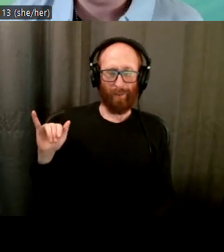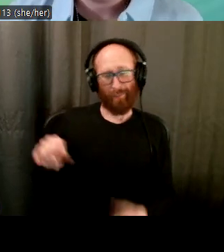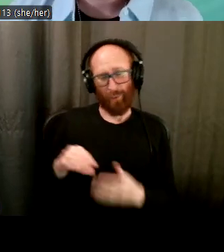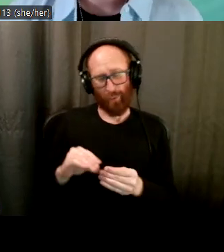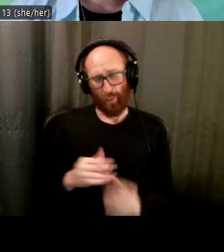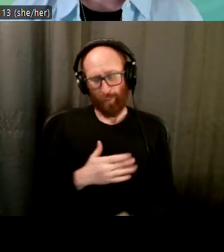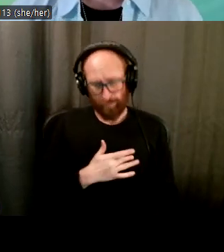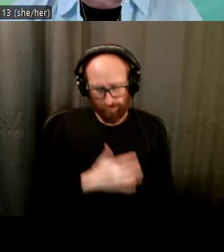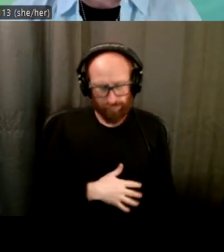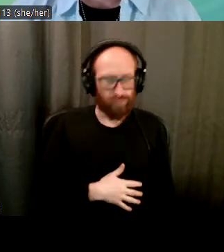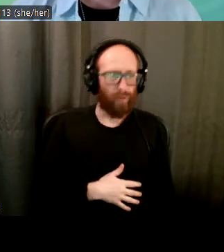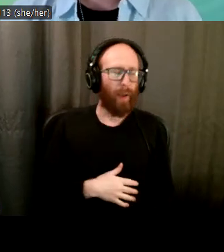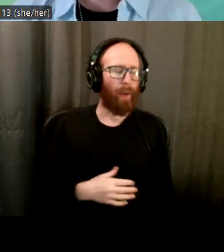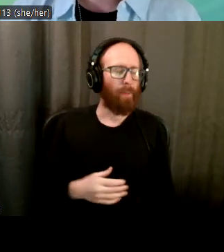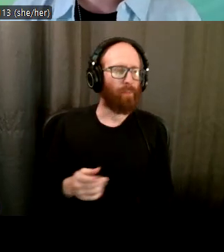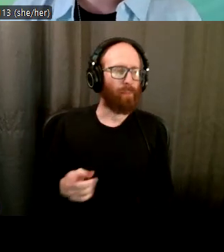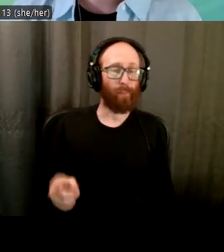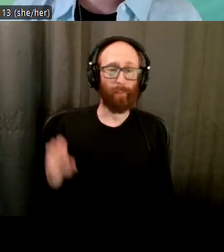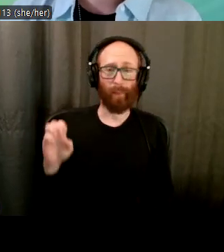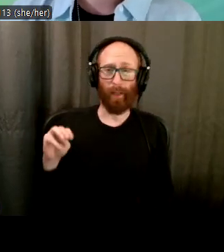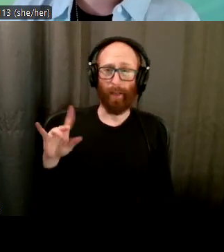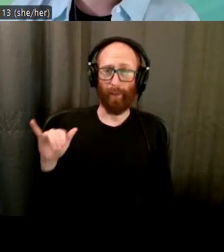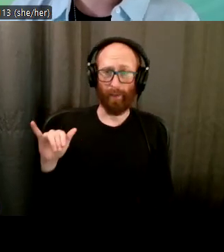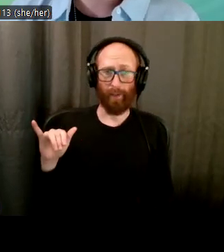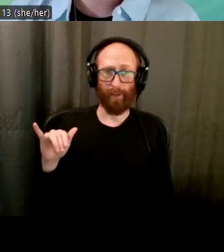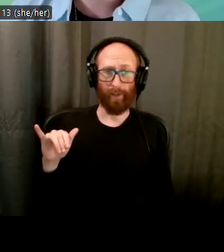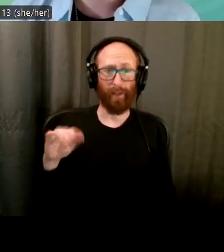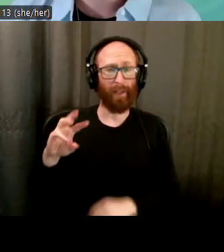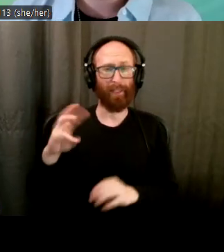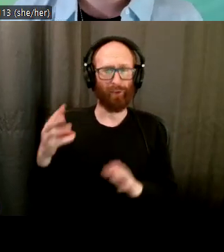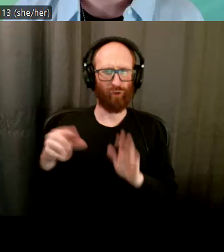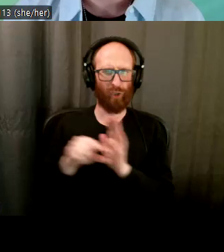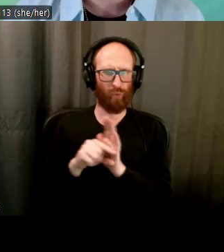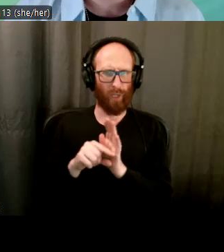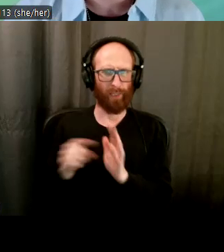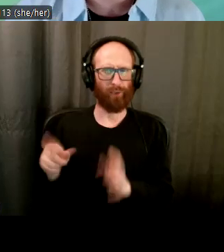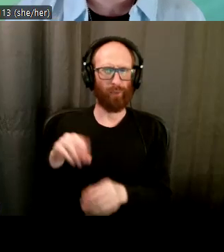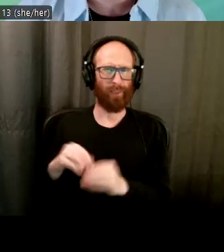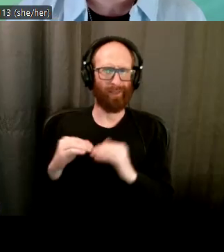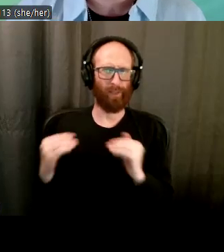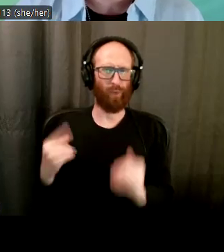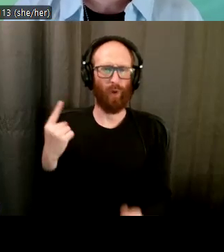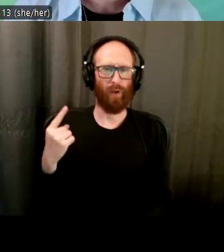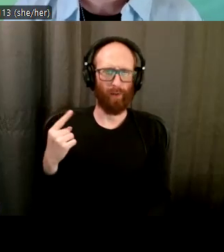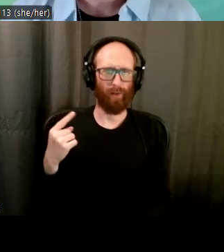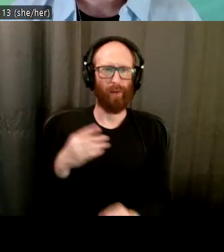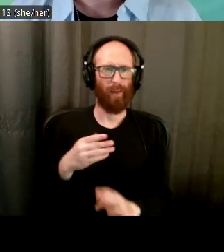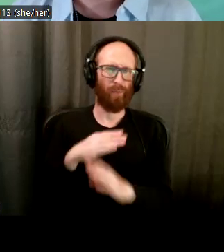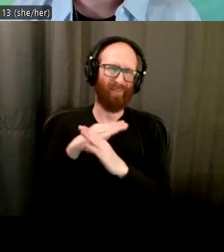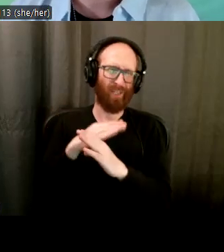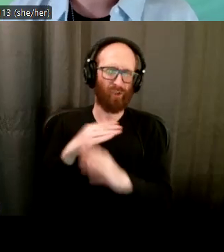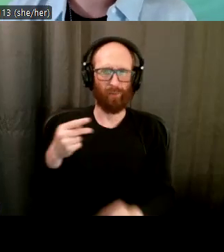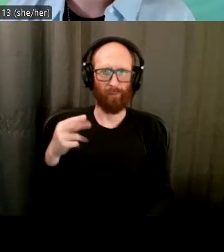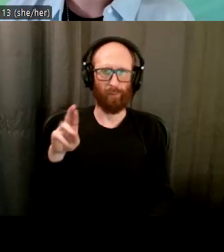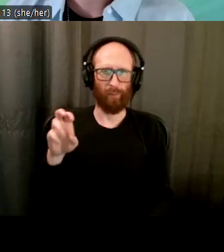heart. Emily started as a sixth grader in the Tier 1 Prevention Club during lunches